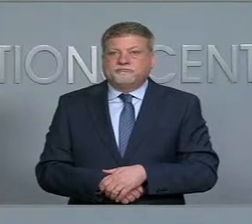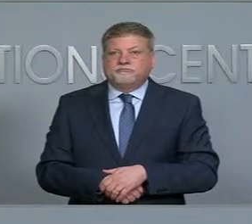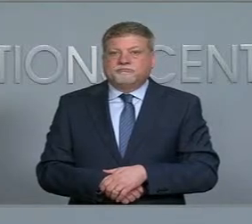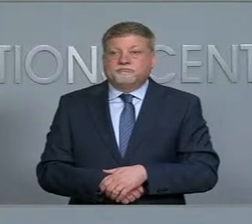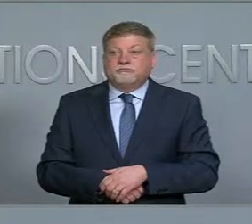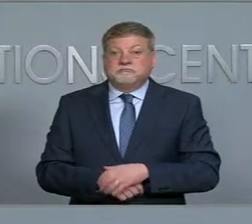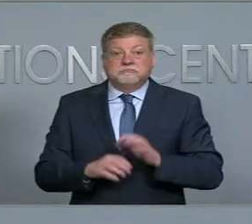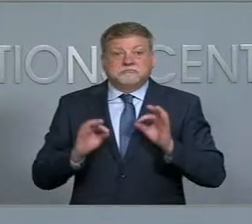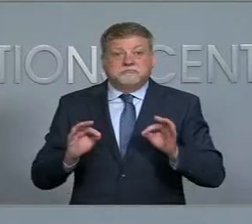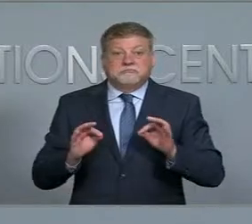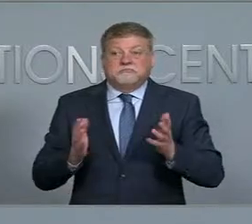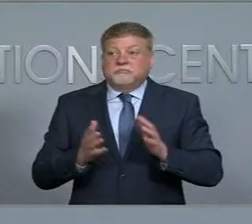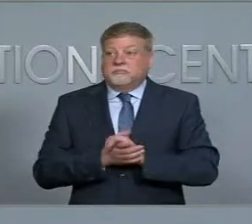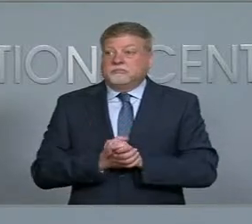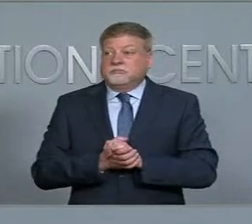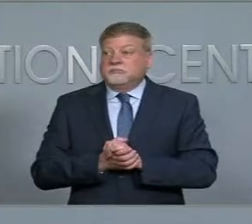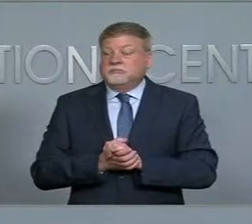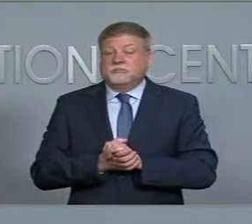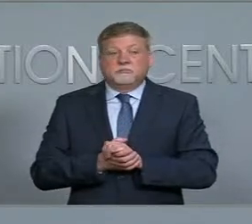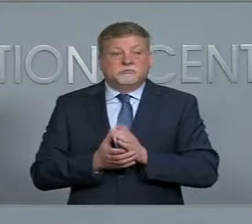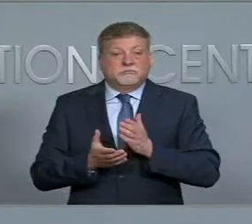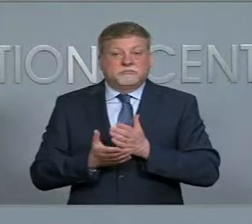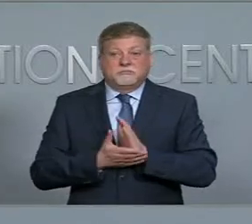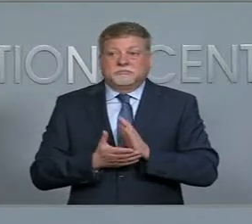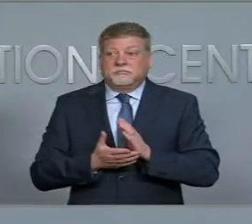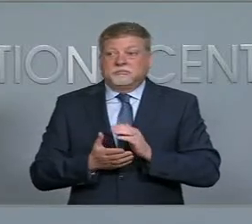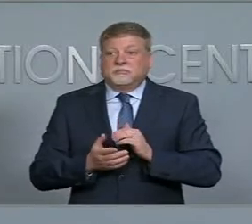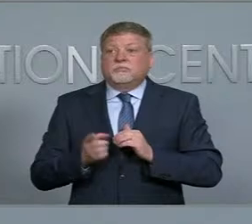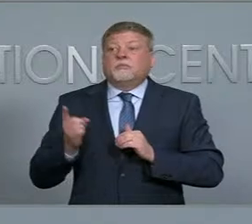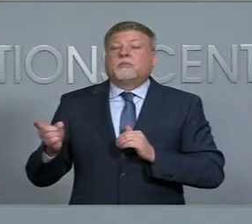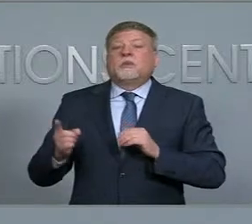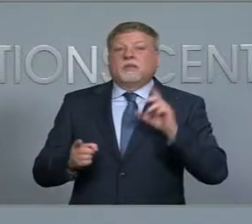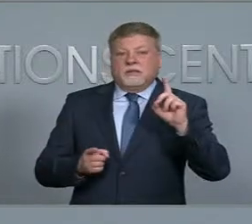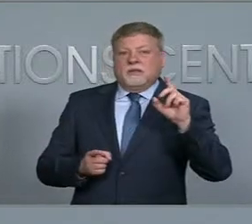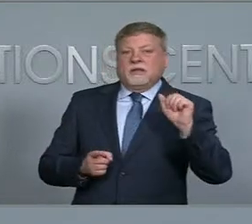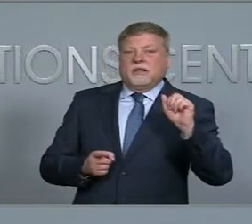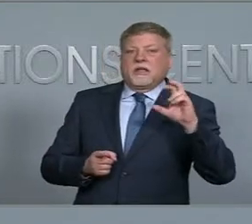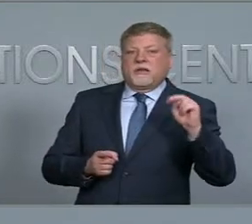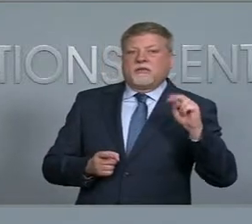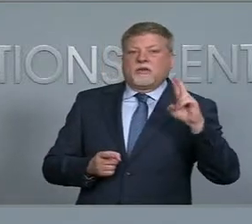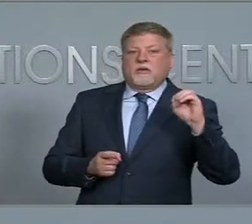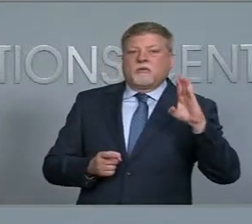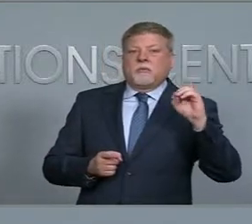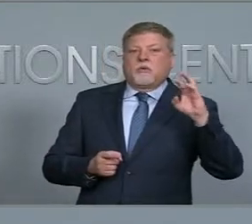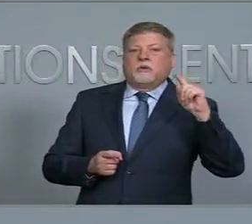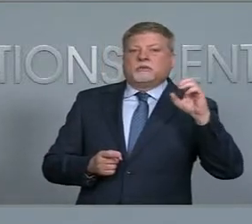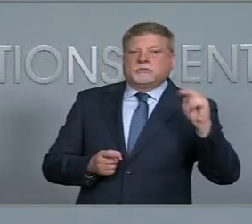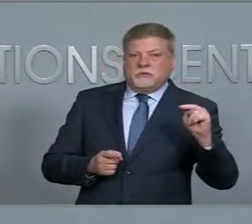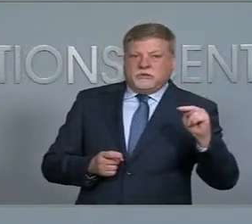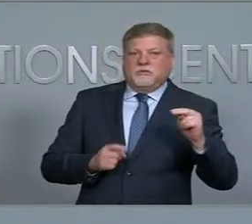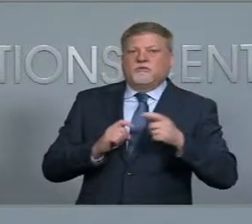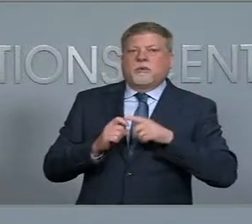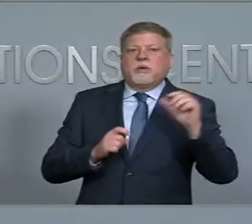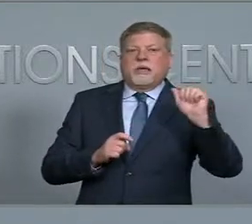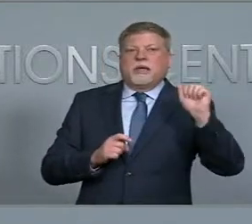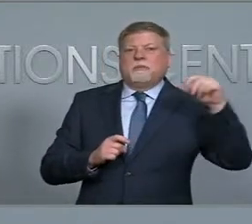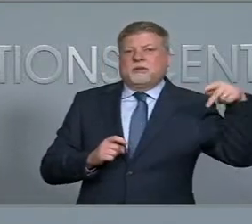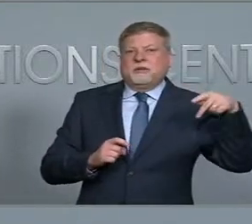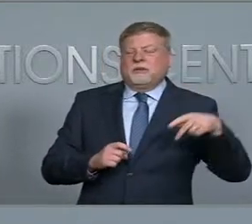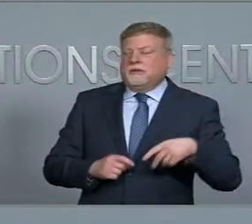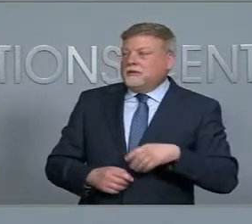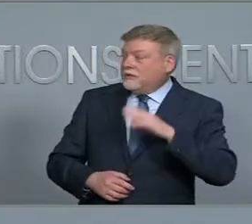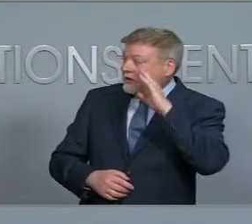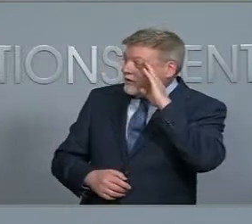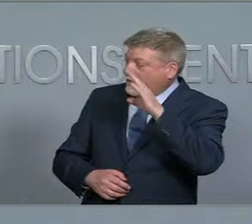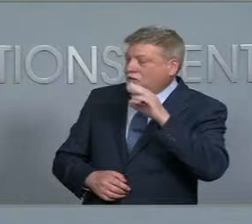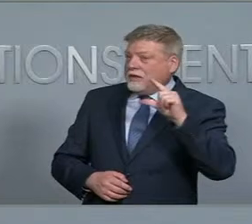All right. Well, We have Gary Robertson with the Associated Press. Please go ahead, sir. Hi, can you hear